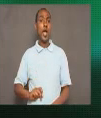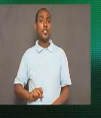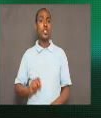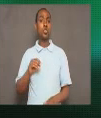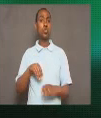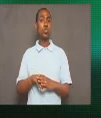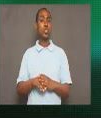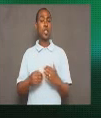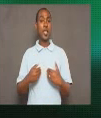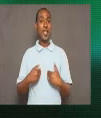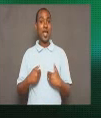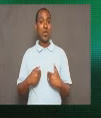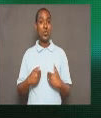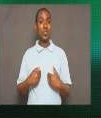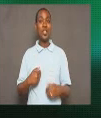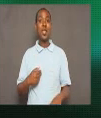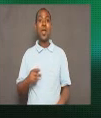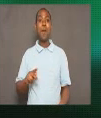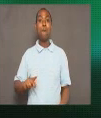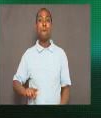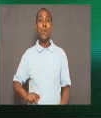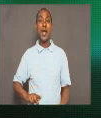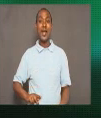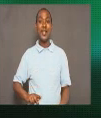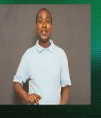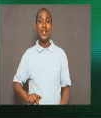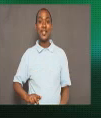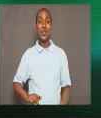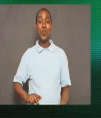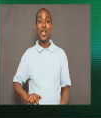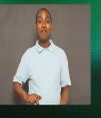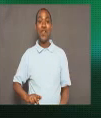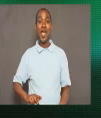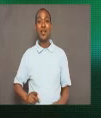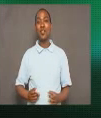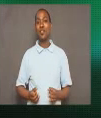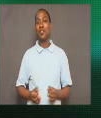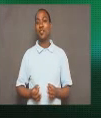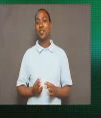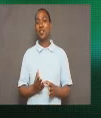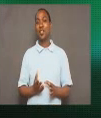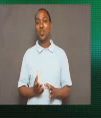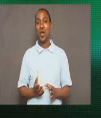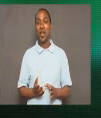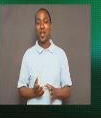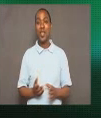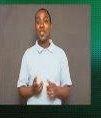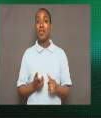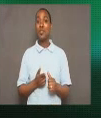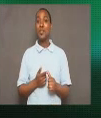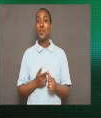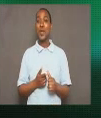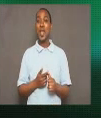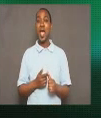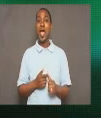are supplied by the pancreas. The first part of the small